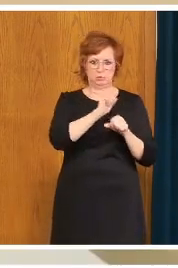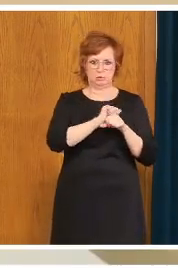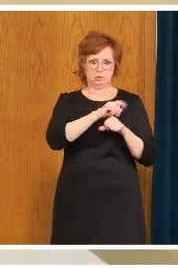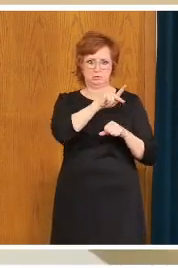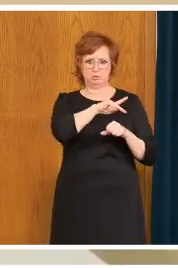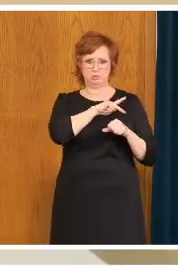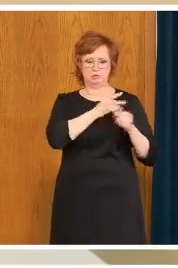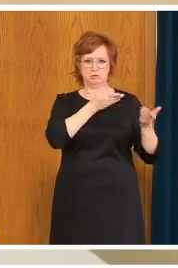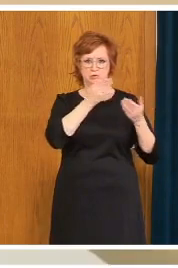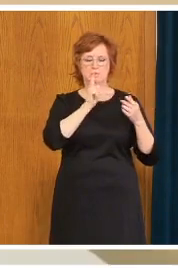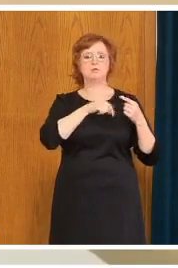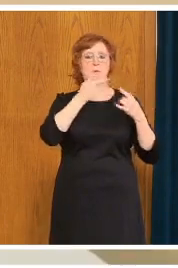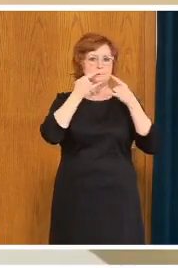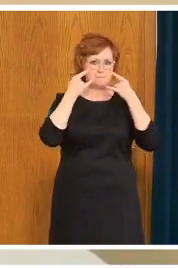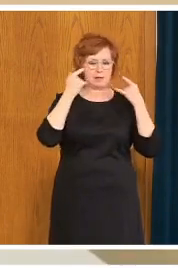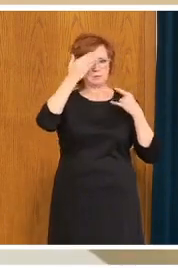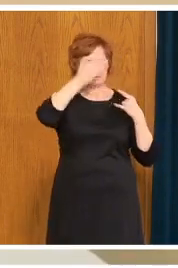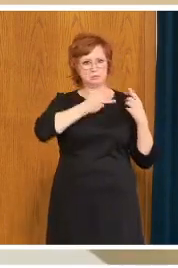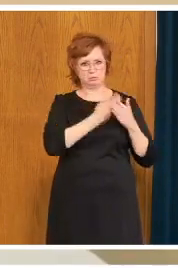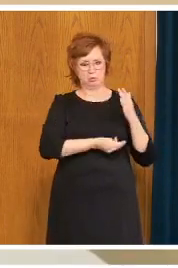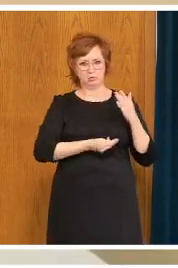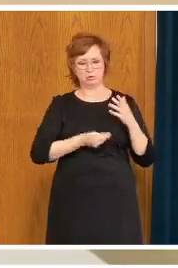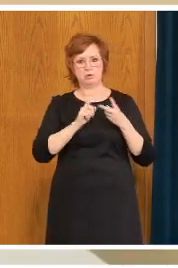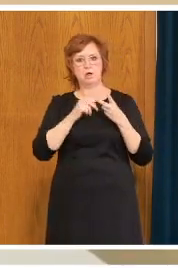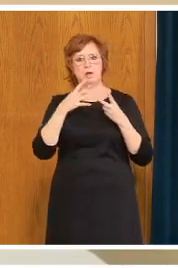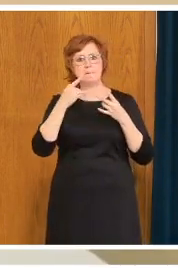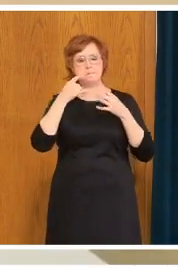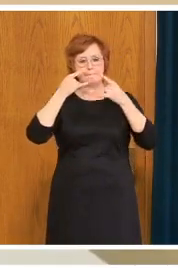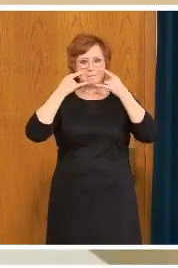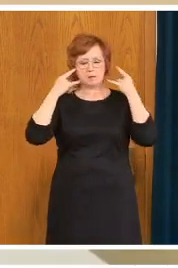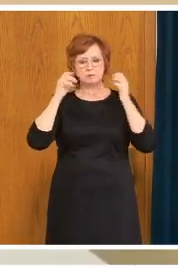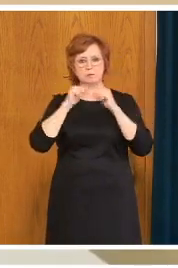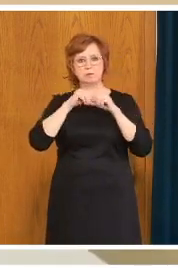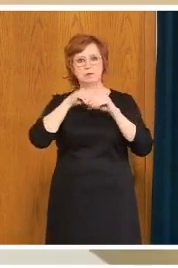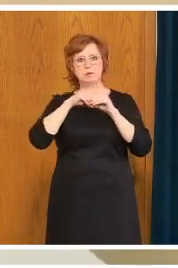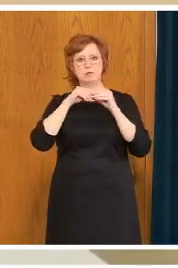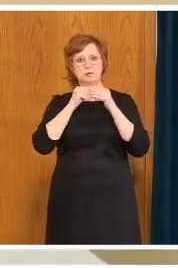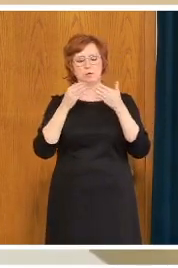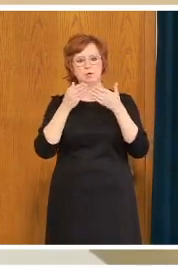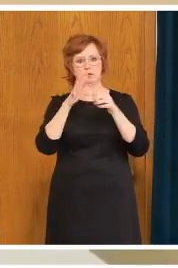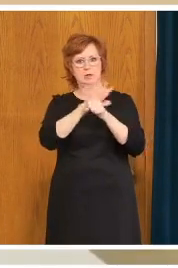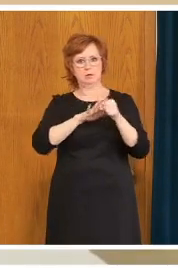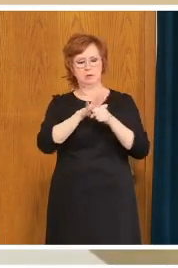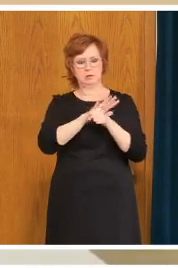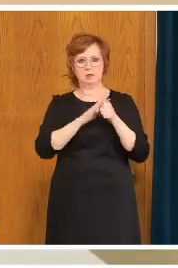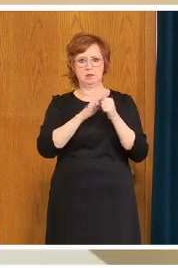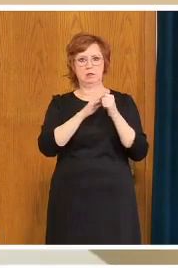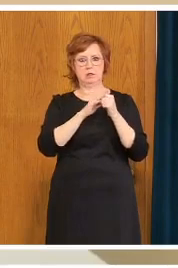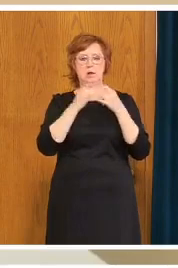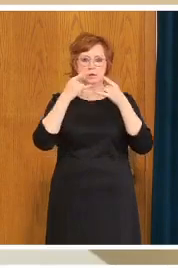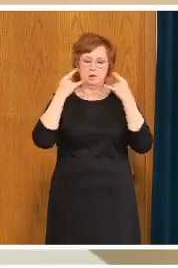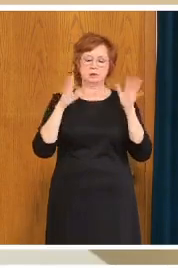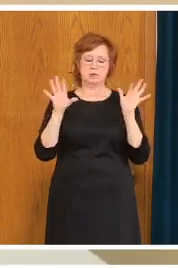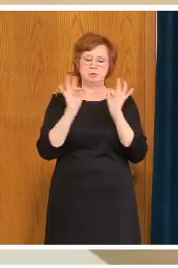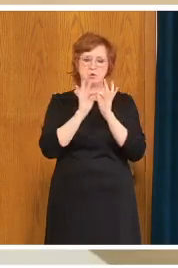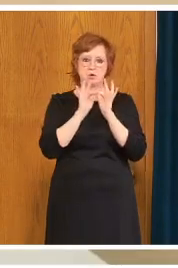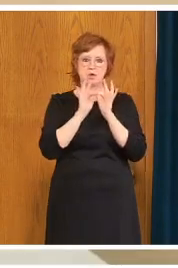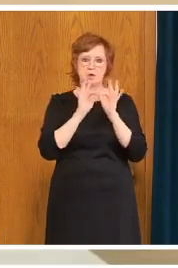using a mask when in an indoor public space with other people is going to be critical. And I have to say that